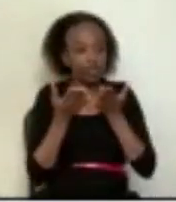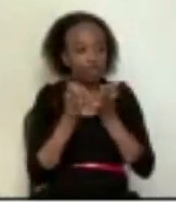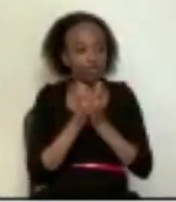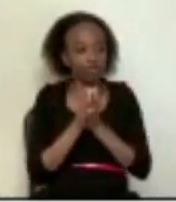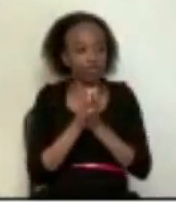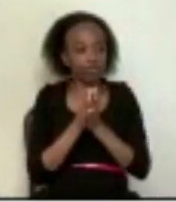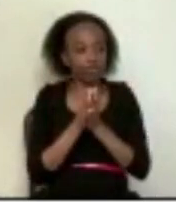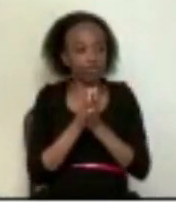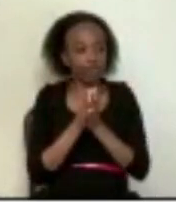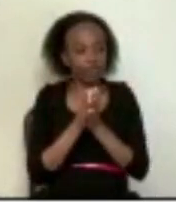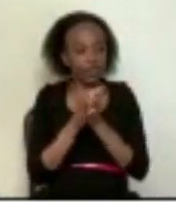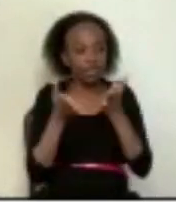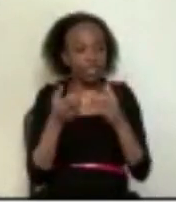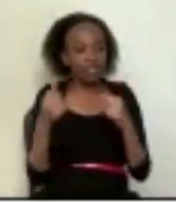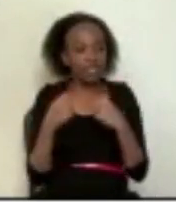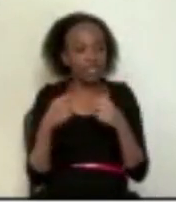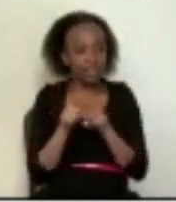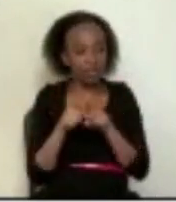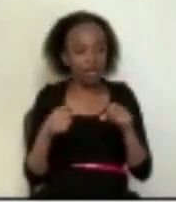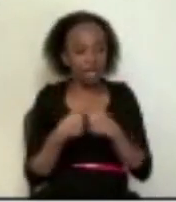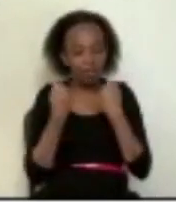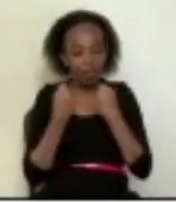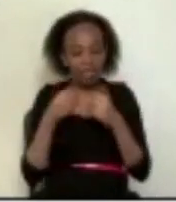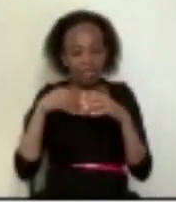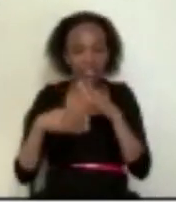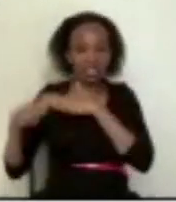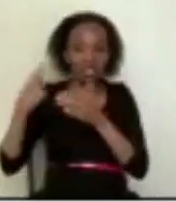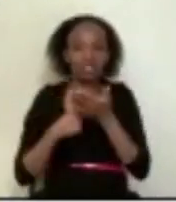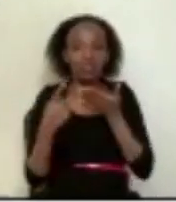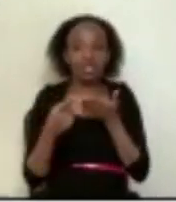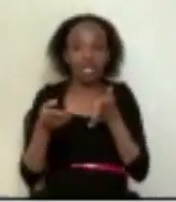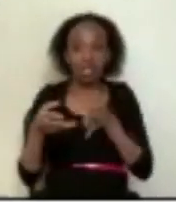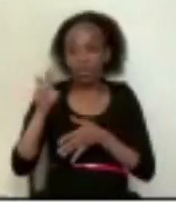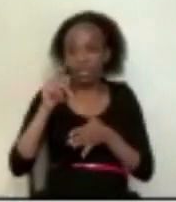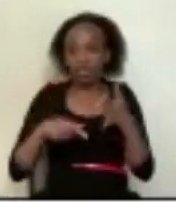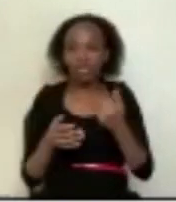this also happened within the last week, right? So we are seeing that